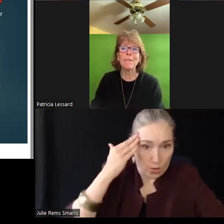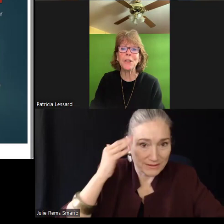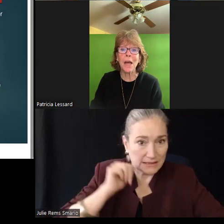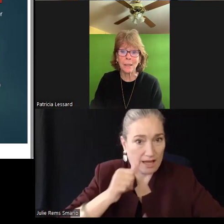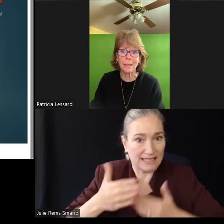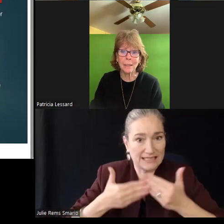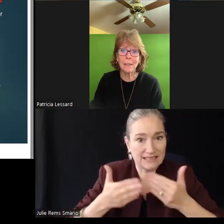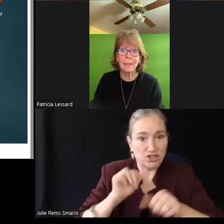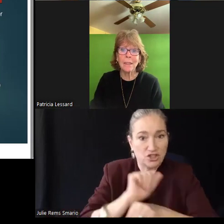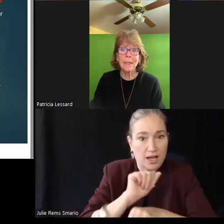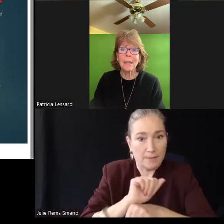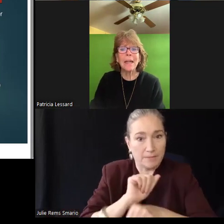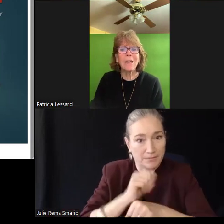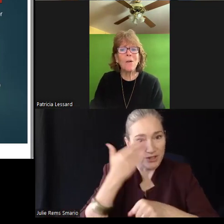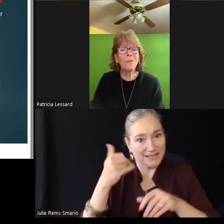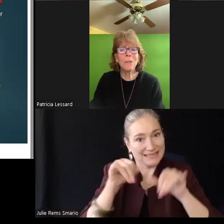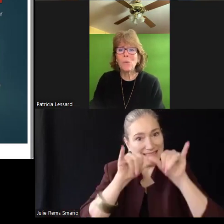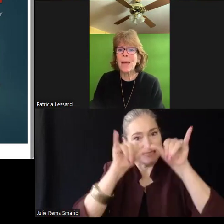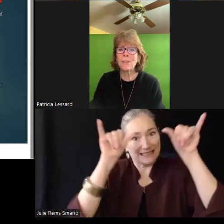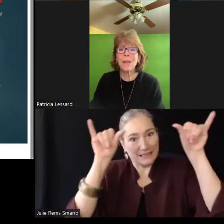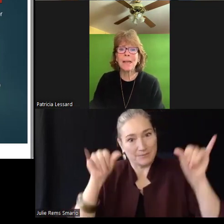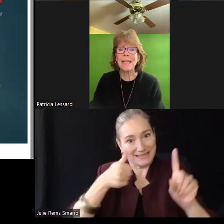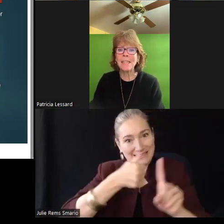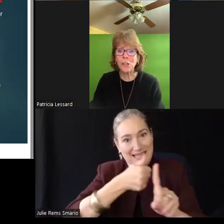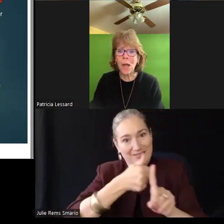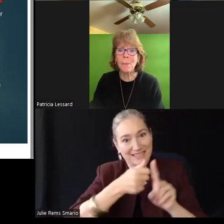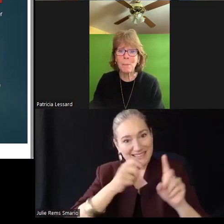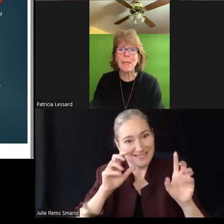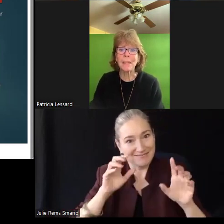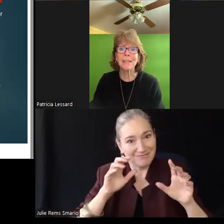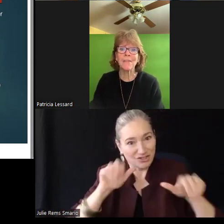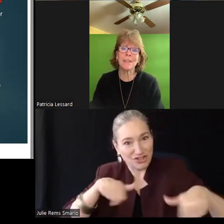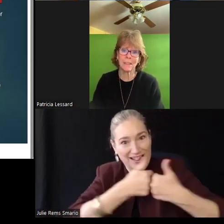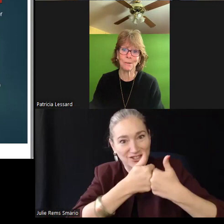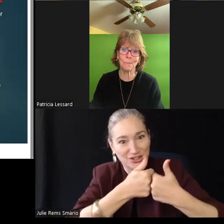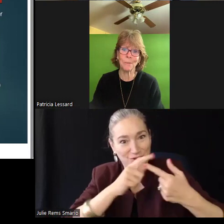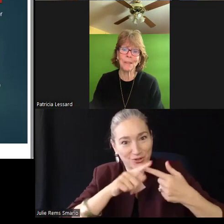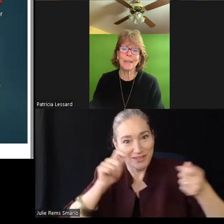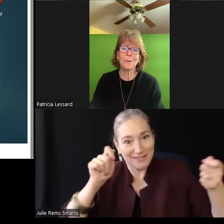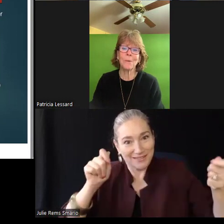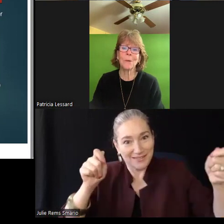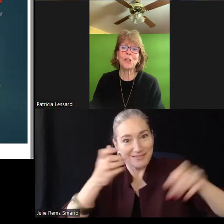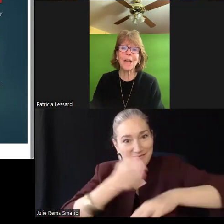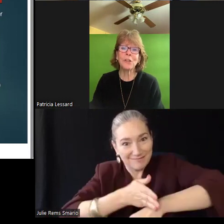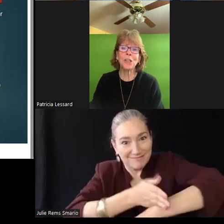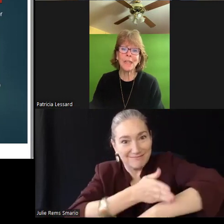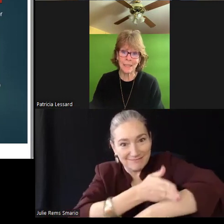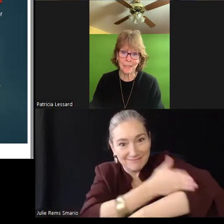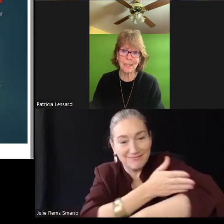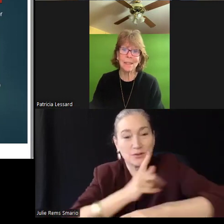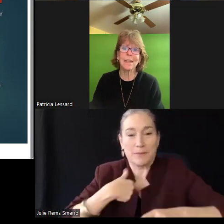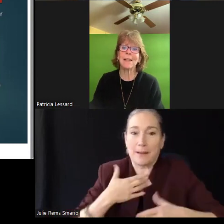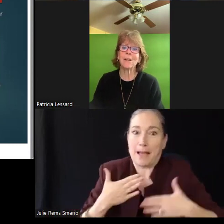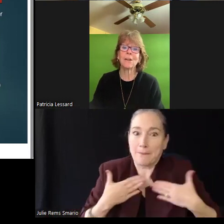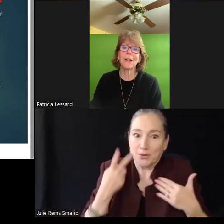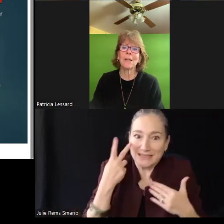you have done. And I know what you have is not an easy job because of the system, what a challenge it